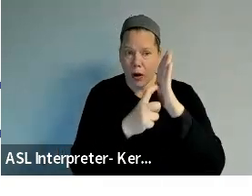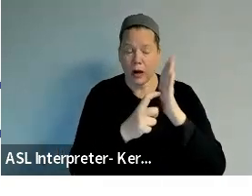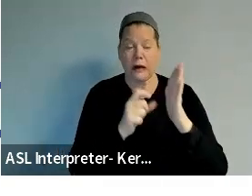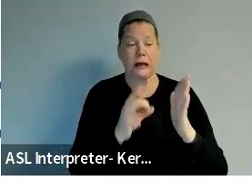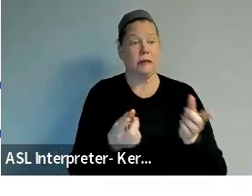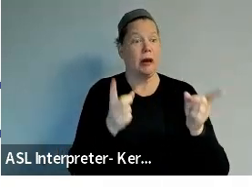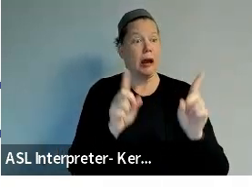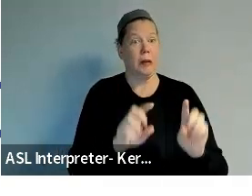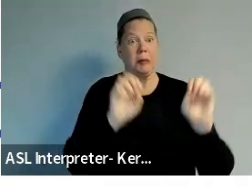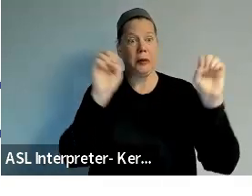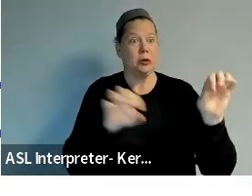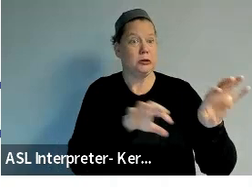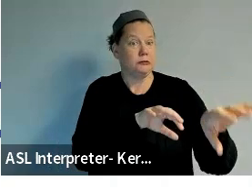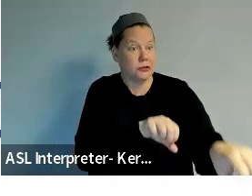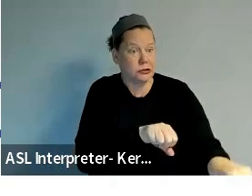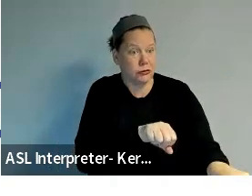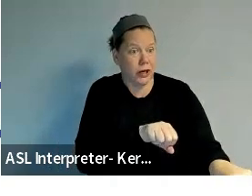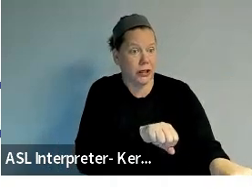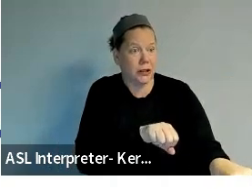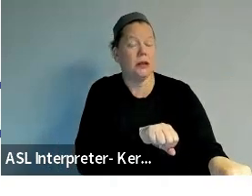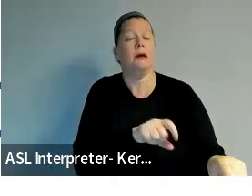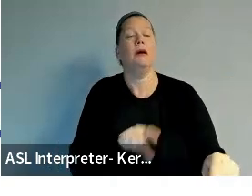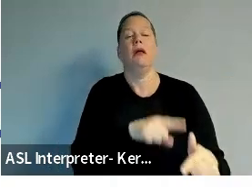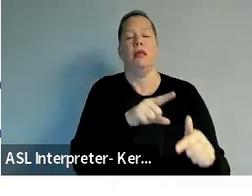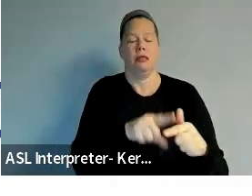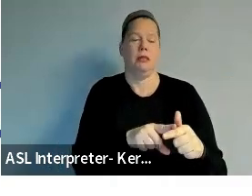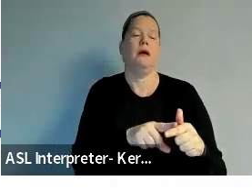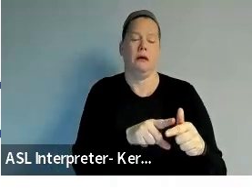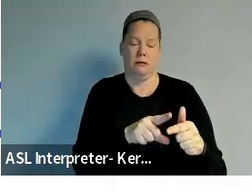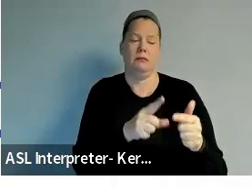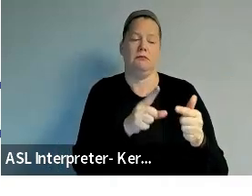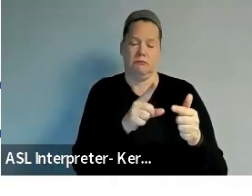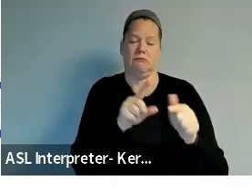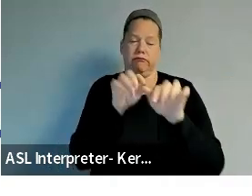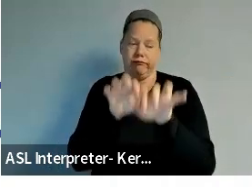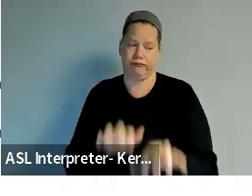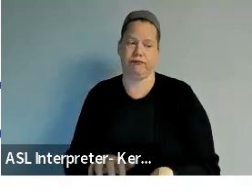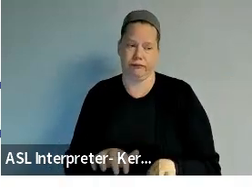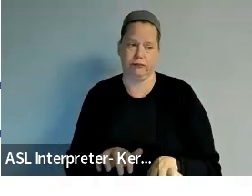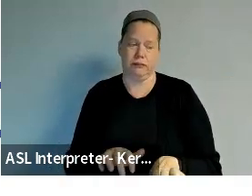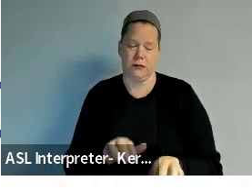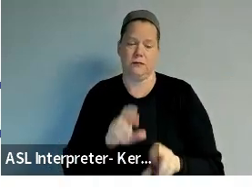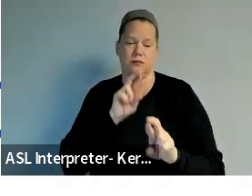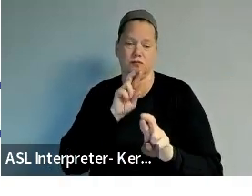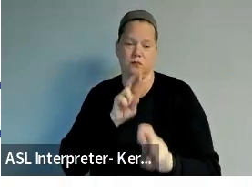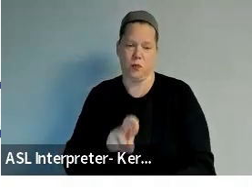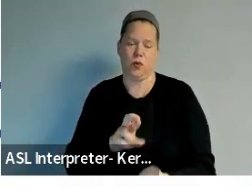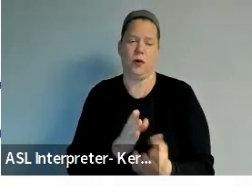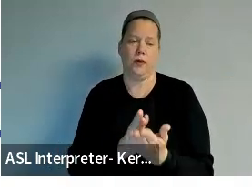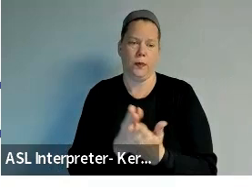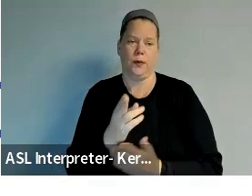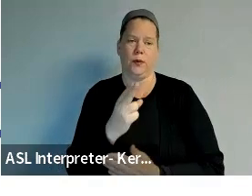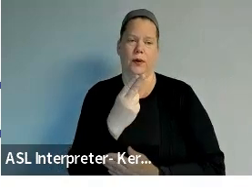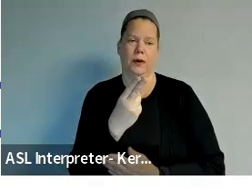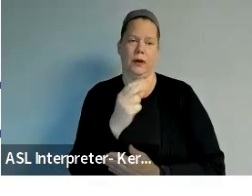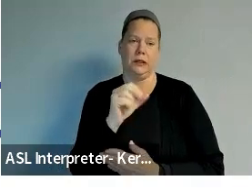these restraints must be reported using the HCSIS Restraint Reporting module.